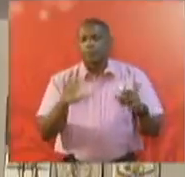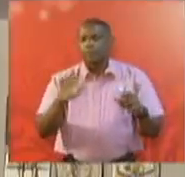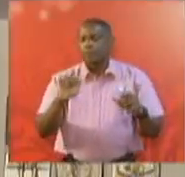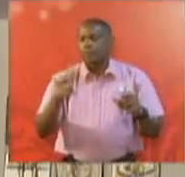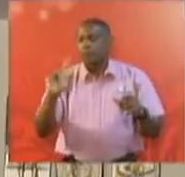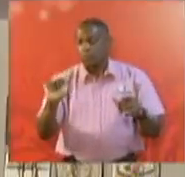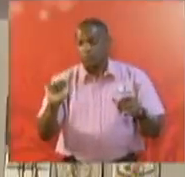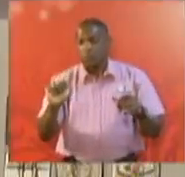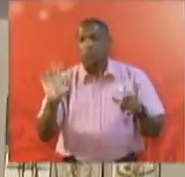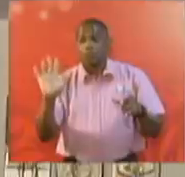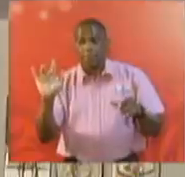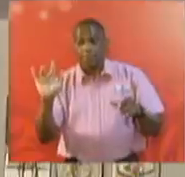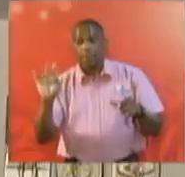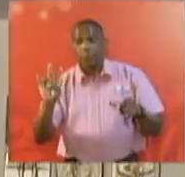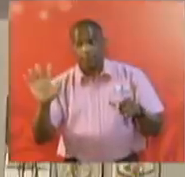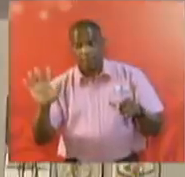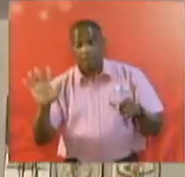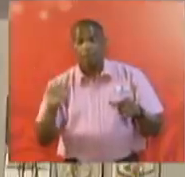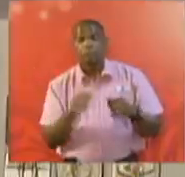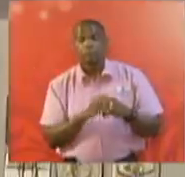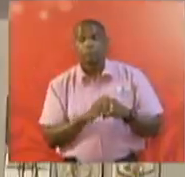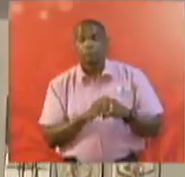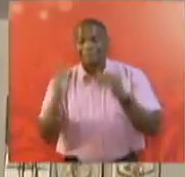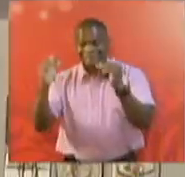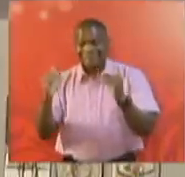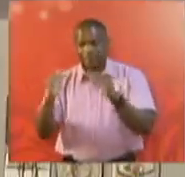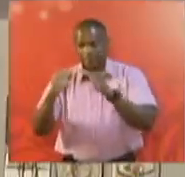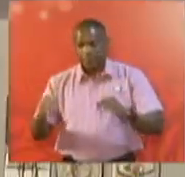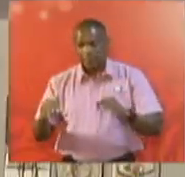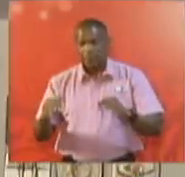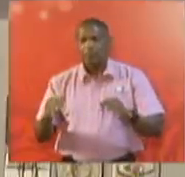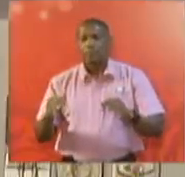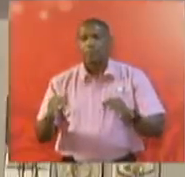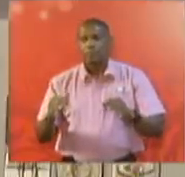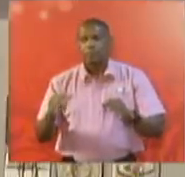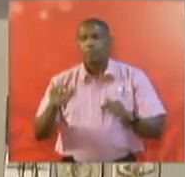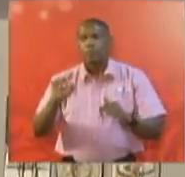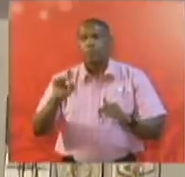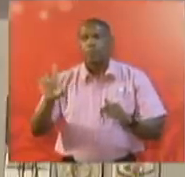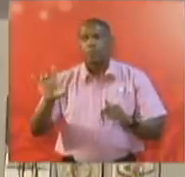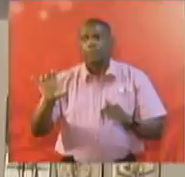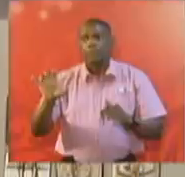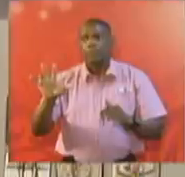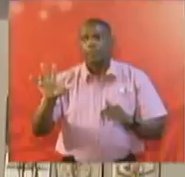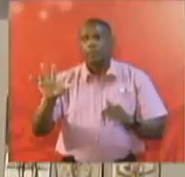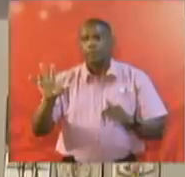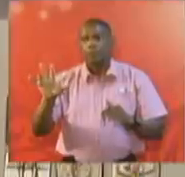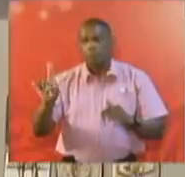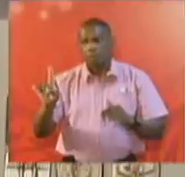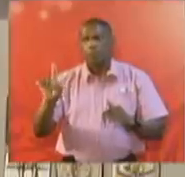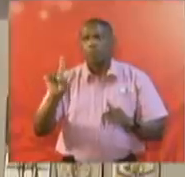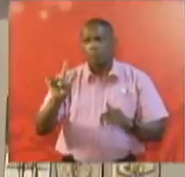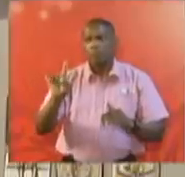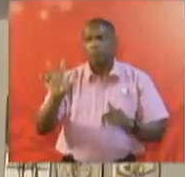General. And the patients in step-down facilities currently stand at 131, with 7 in